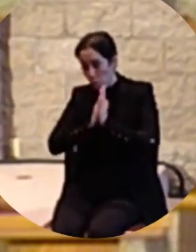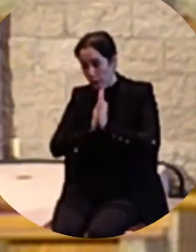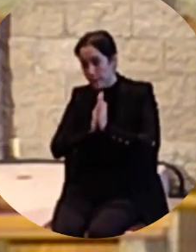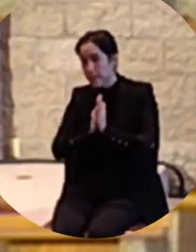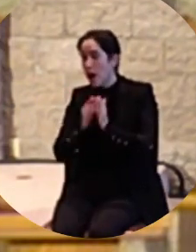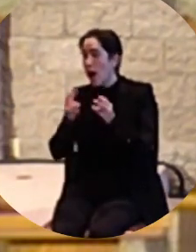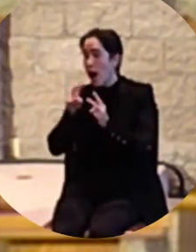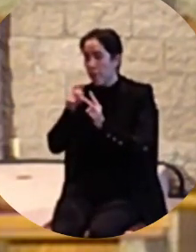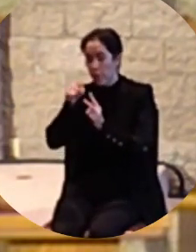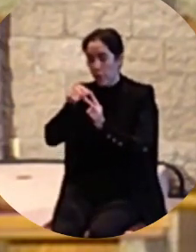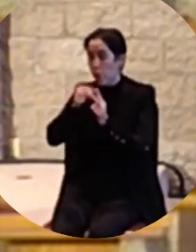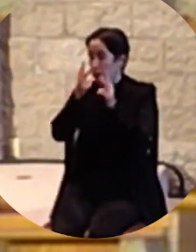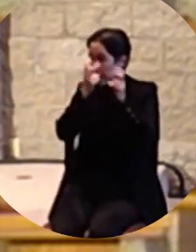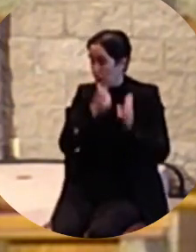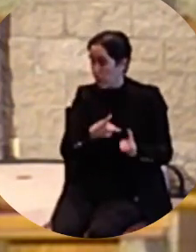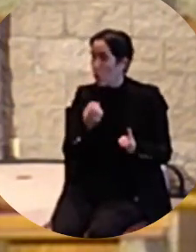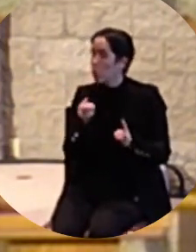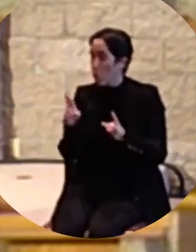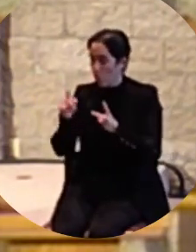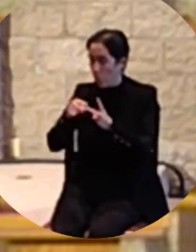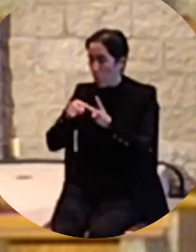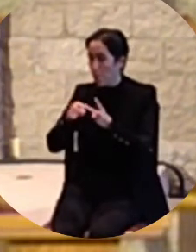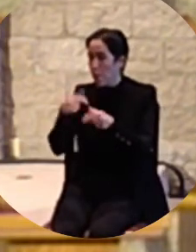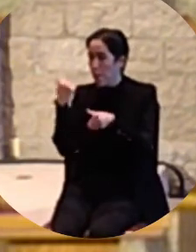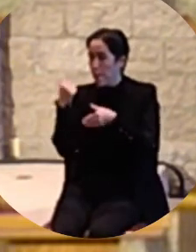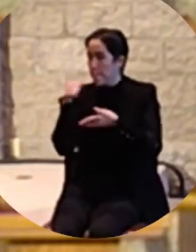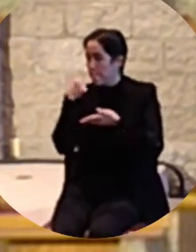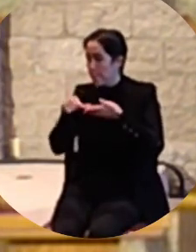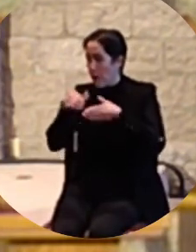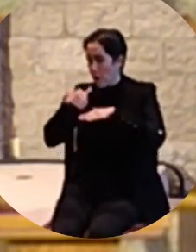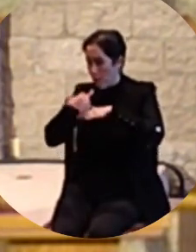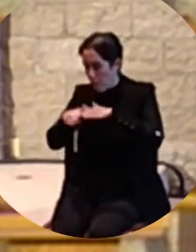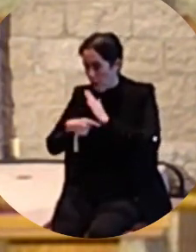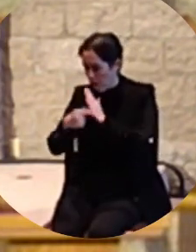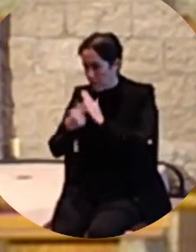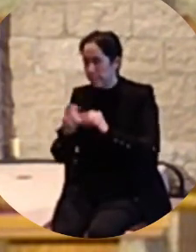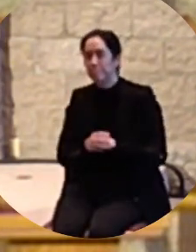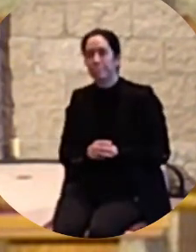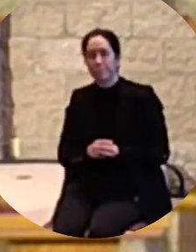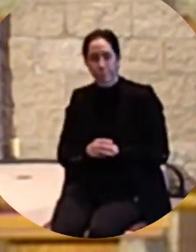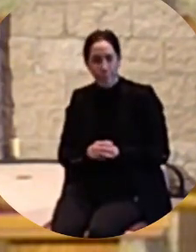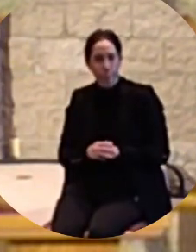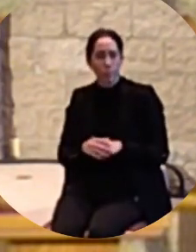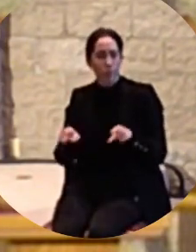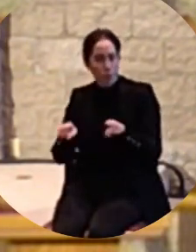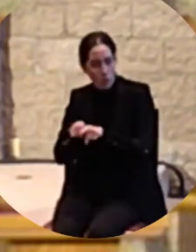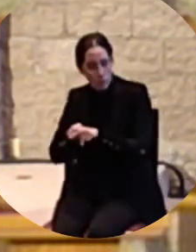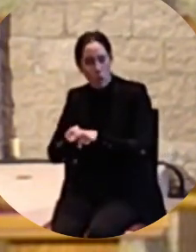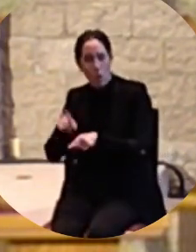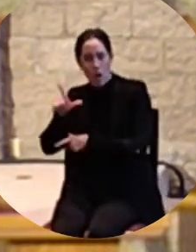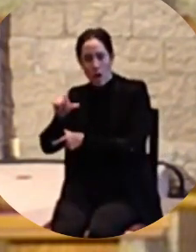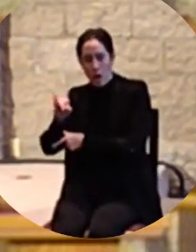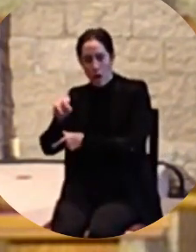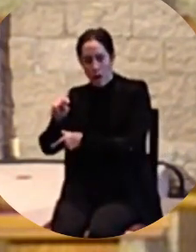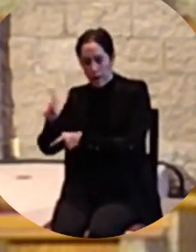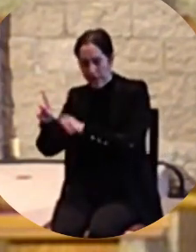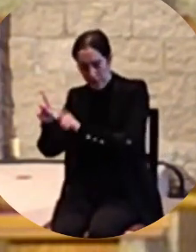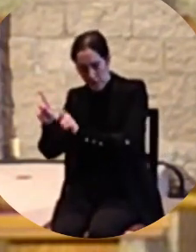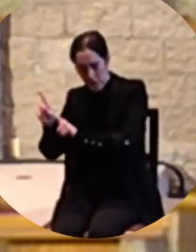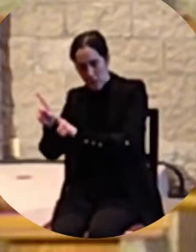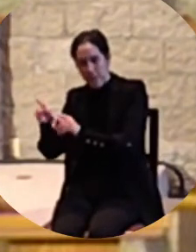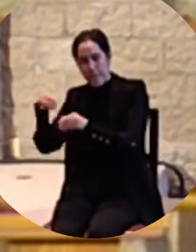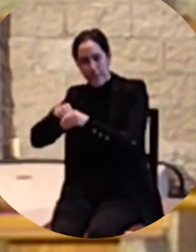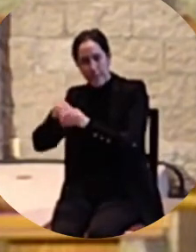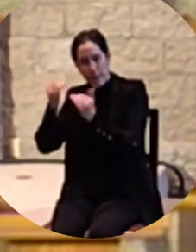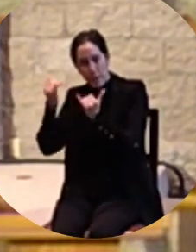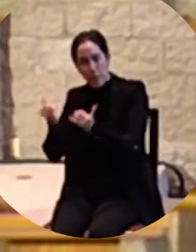download. An easy link is also included in this week's peek. And then join